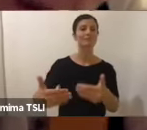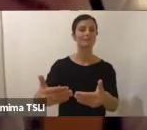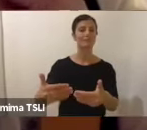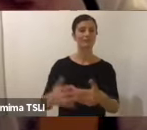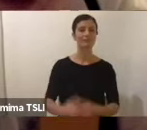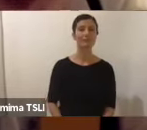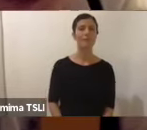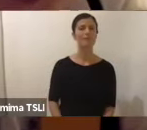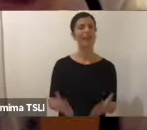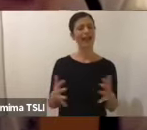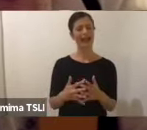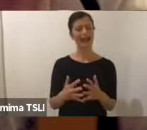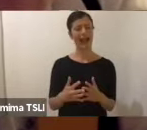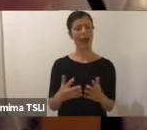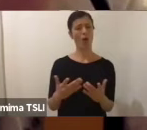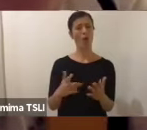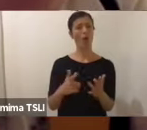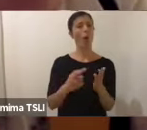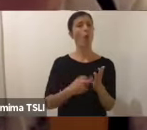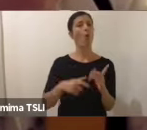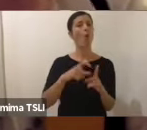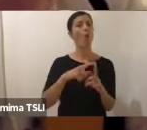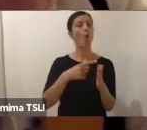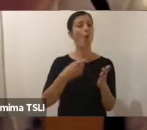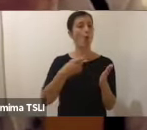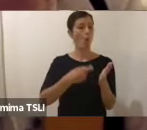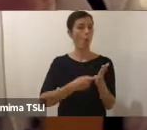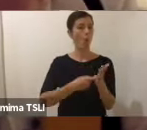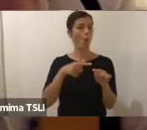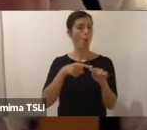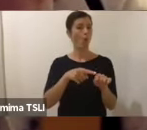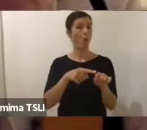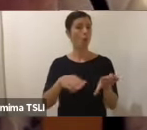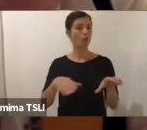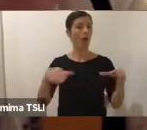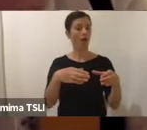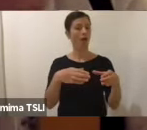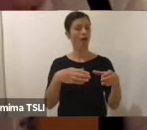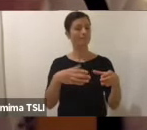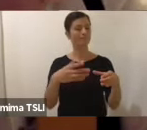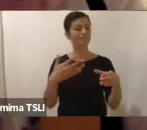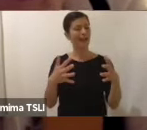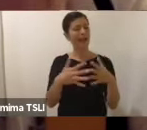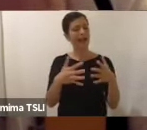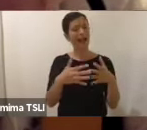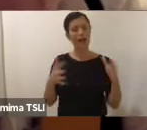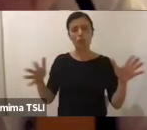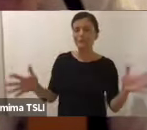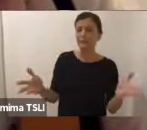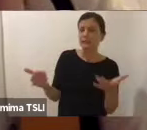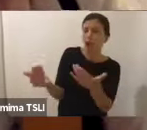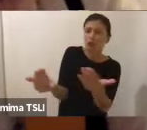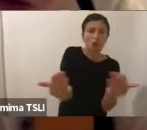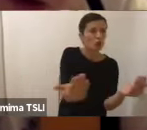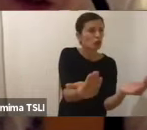into the community in general and into the order i don't want to jump to the conclusion of what that might look like but i'd like to